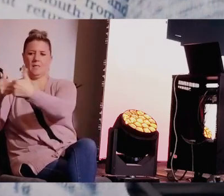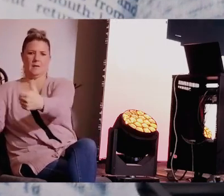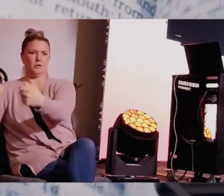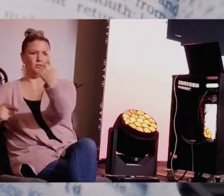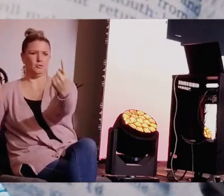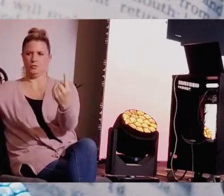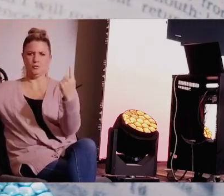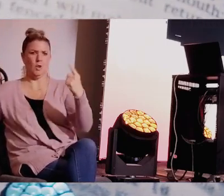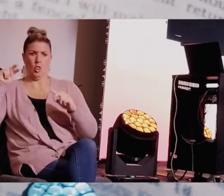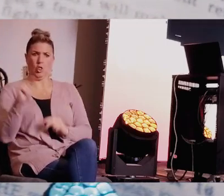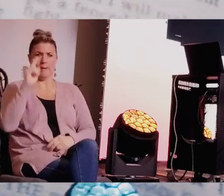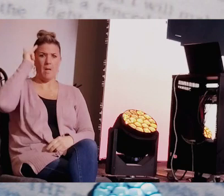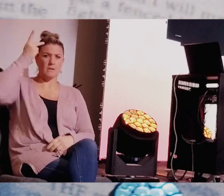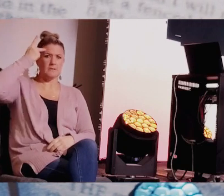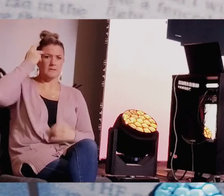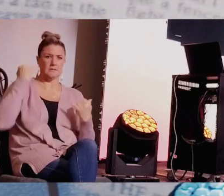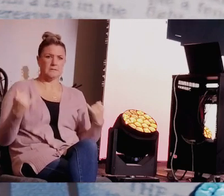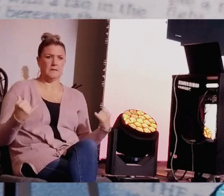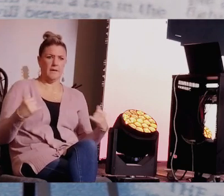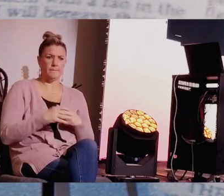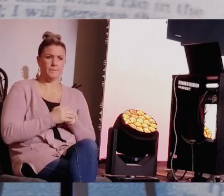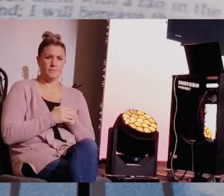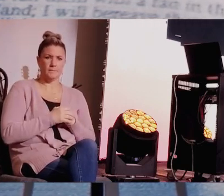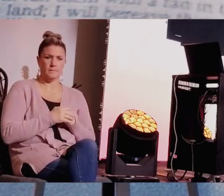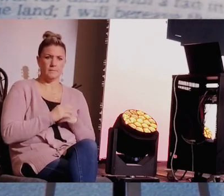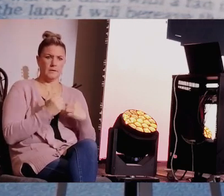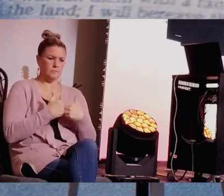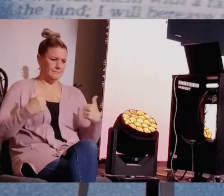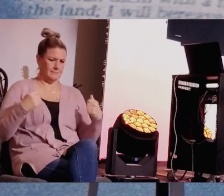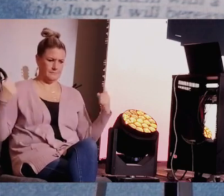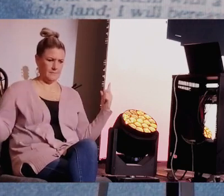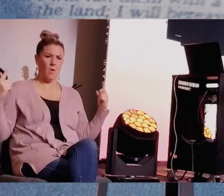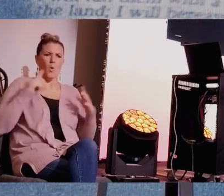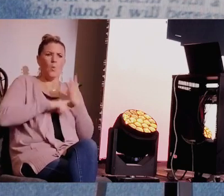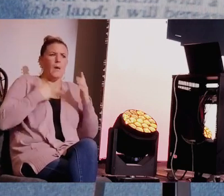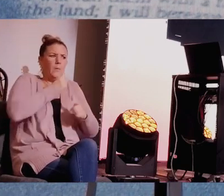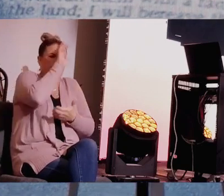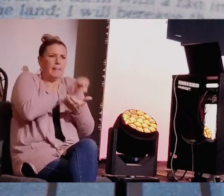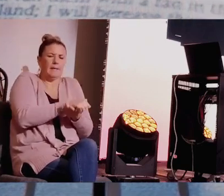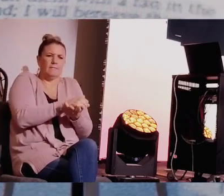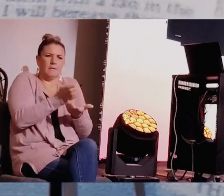Just look at your politics today. Just look at what we stand on. You know,